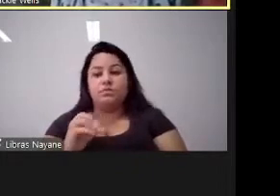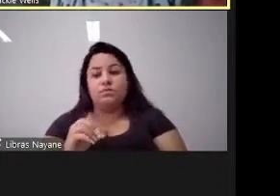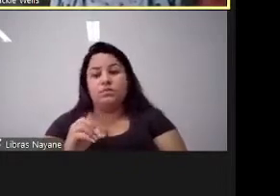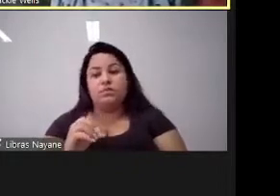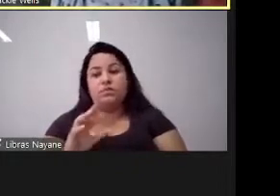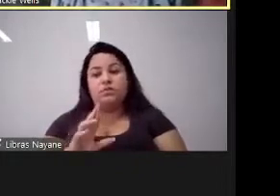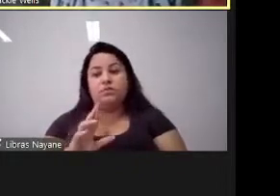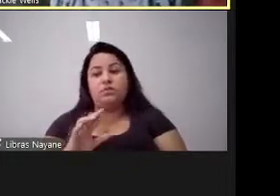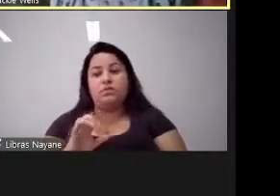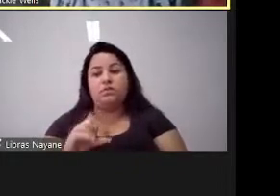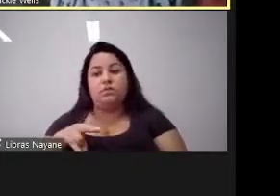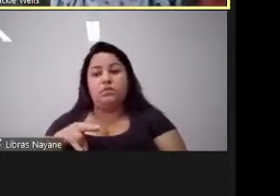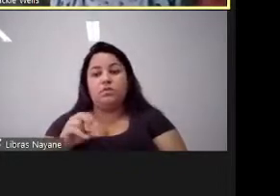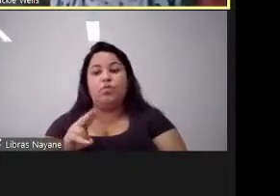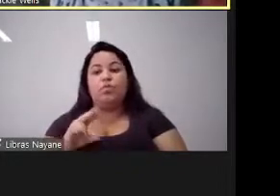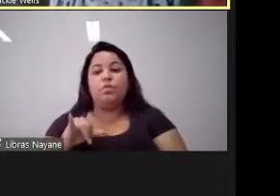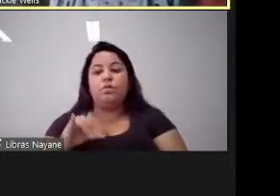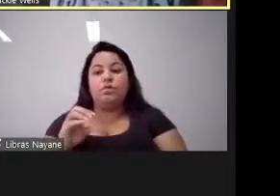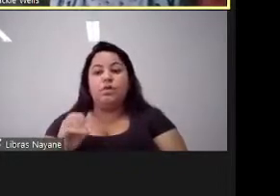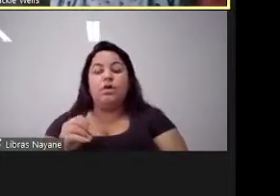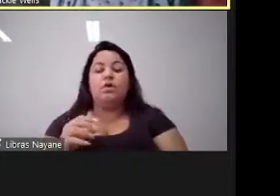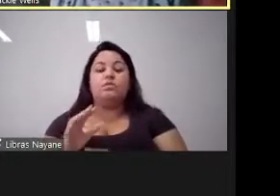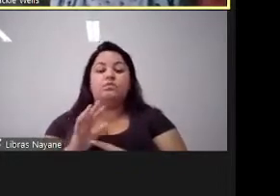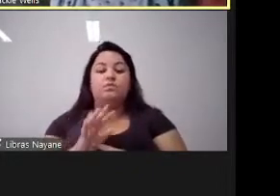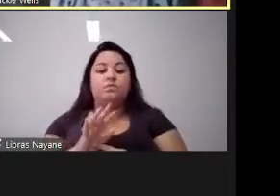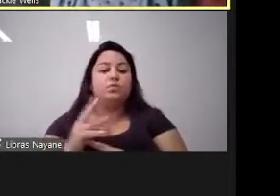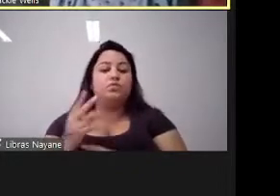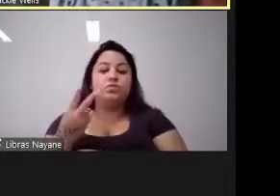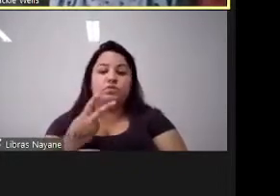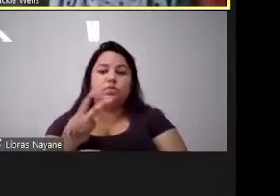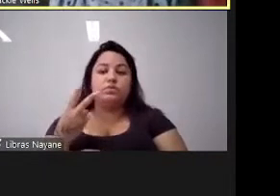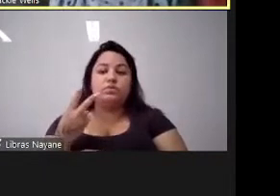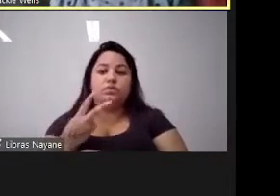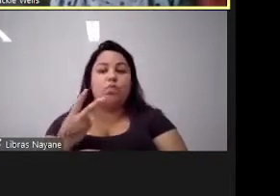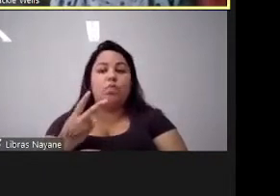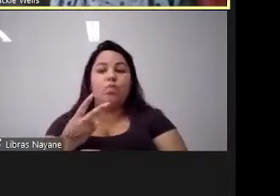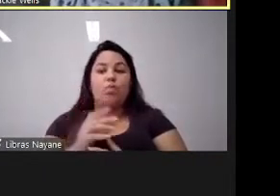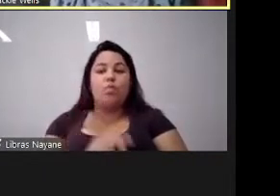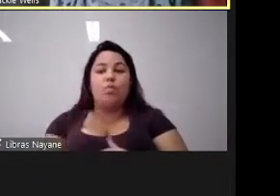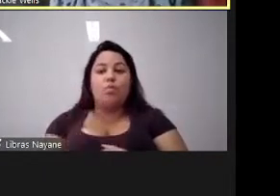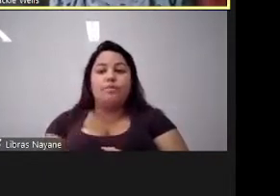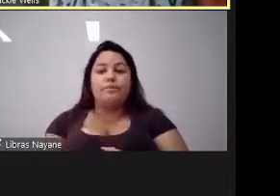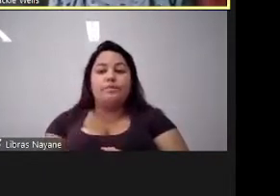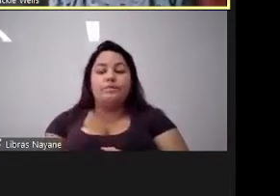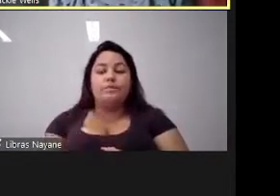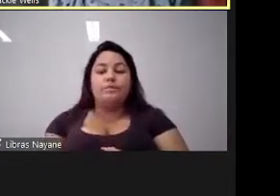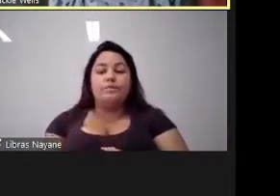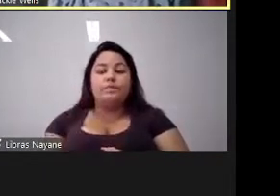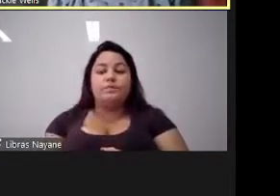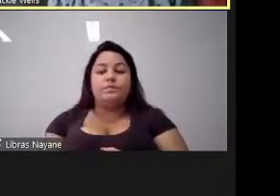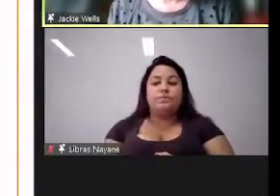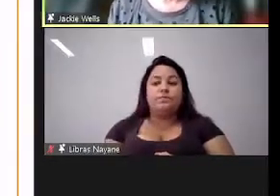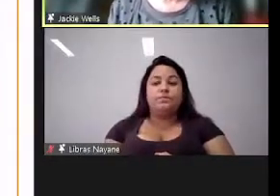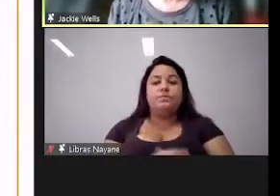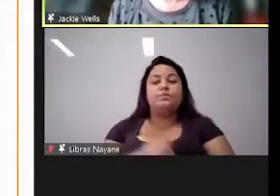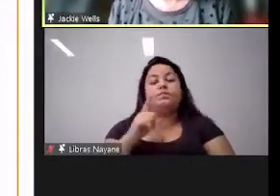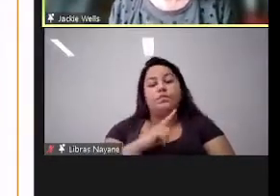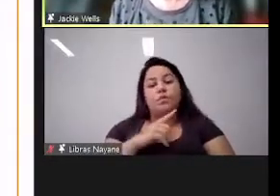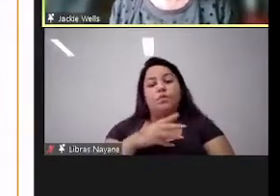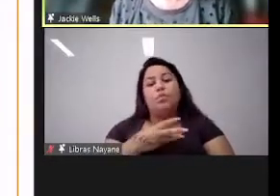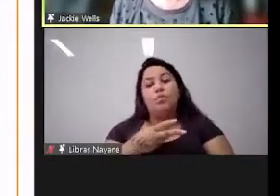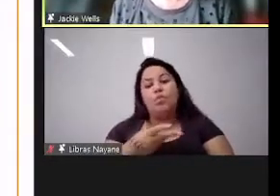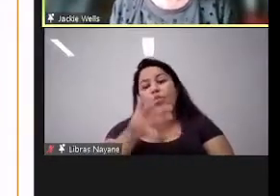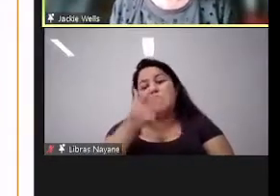factors. On the one hand, there are plenty of people who perceive